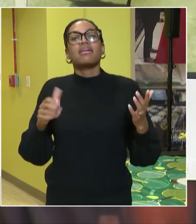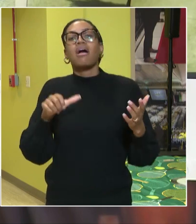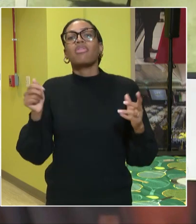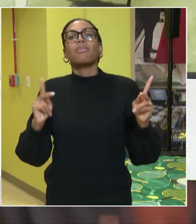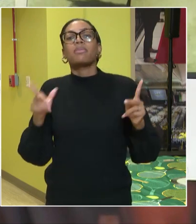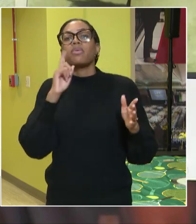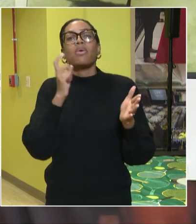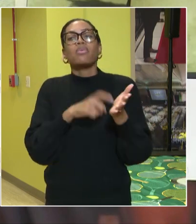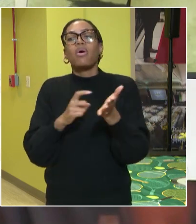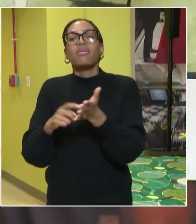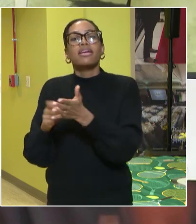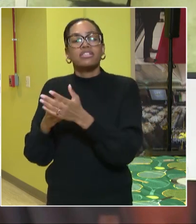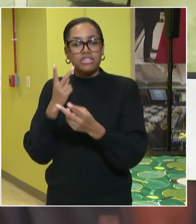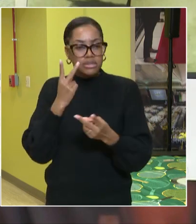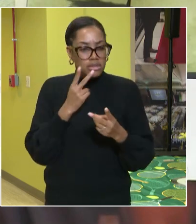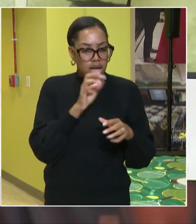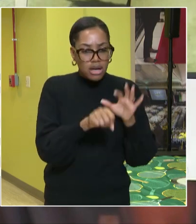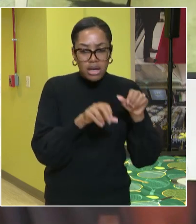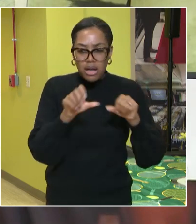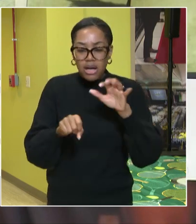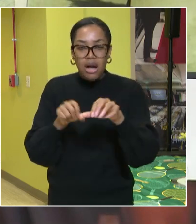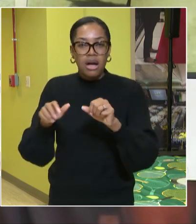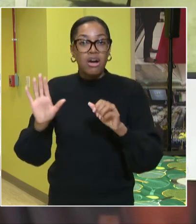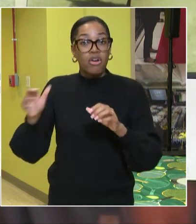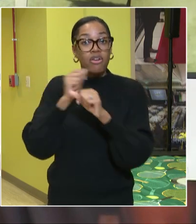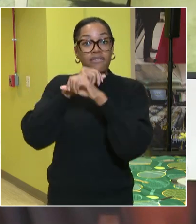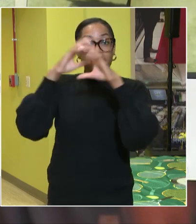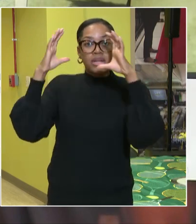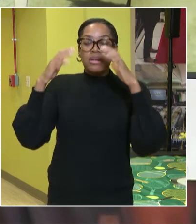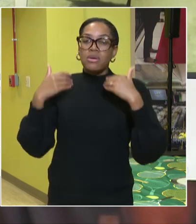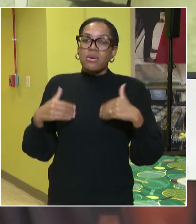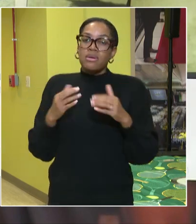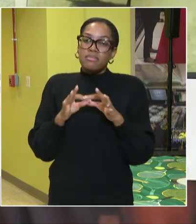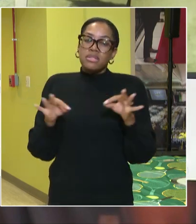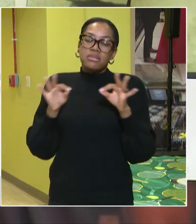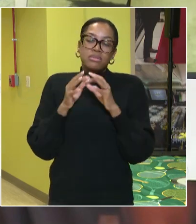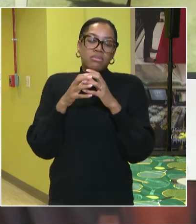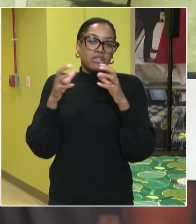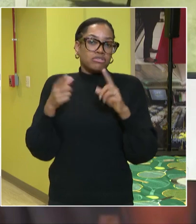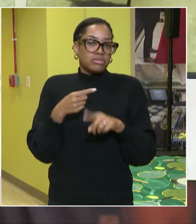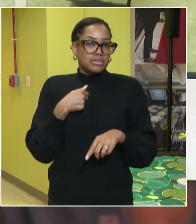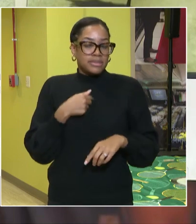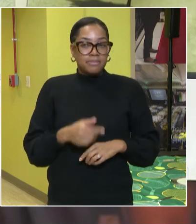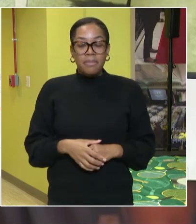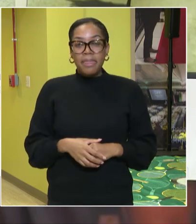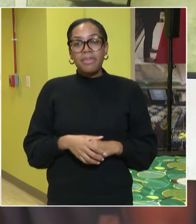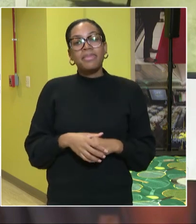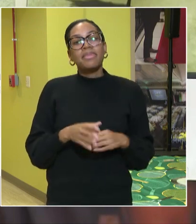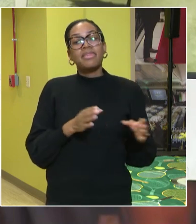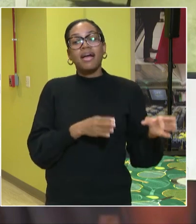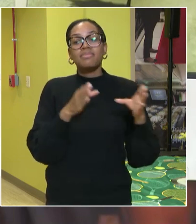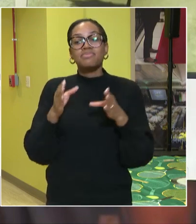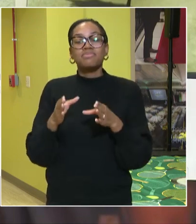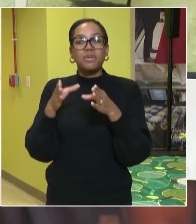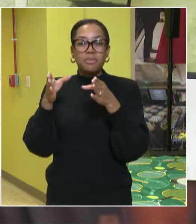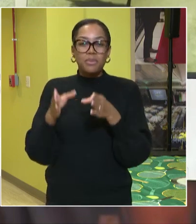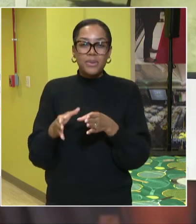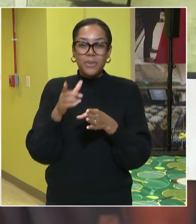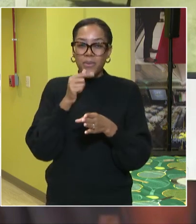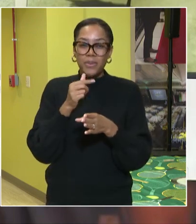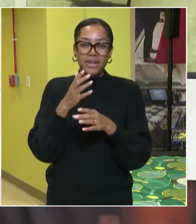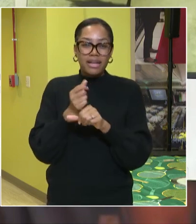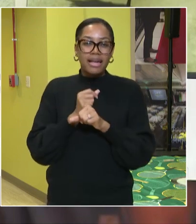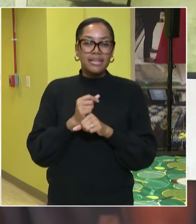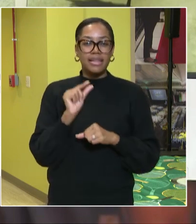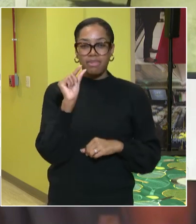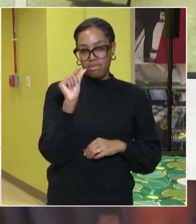I'm really impressed with her vision. Vision is everything to me. And then a person who gets very little recognition, but who does most